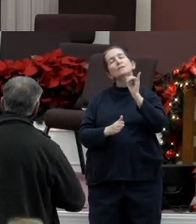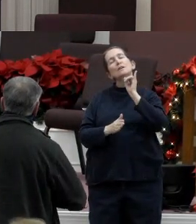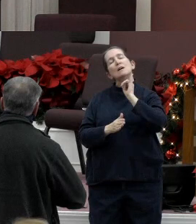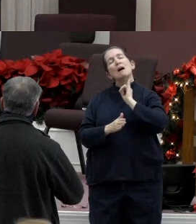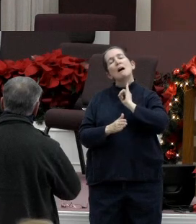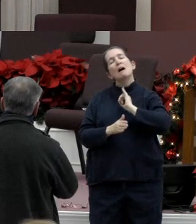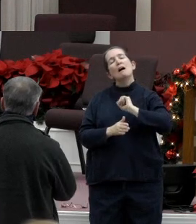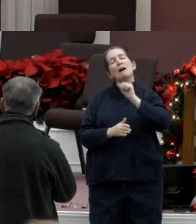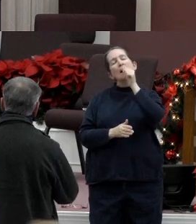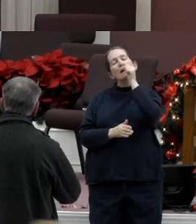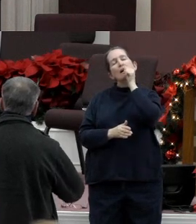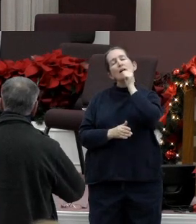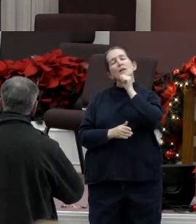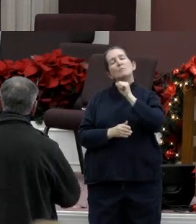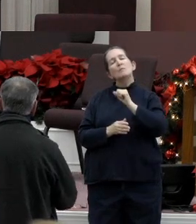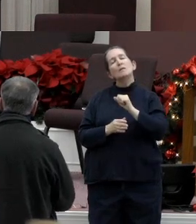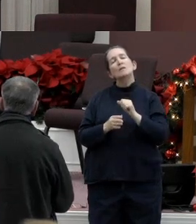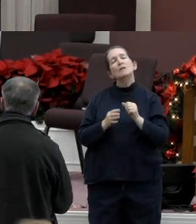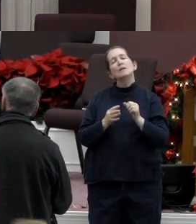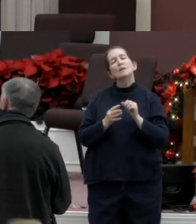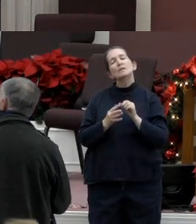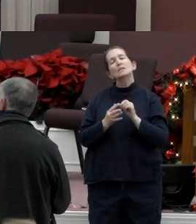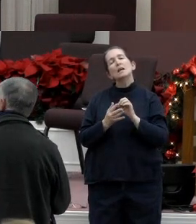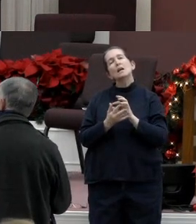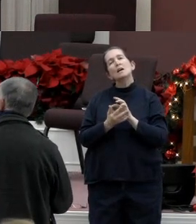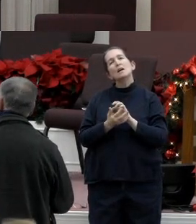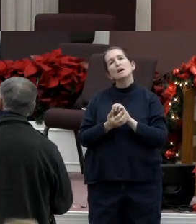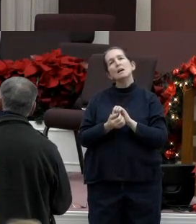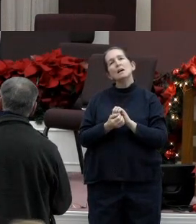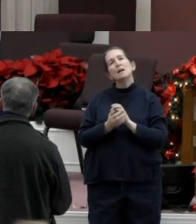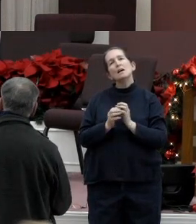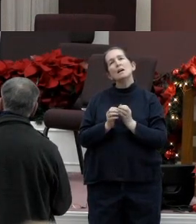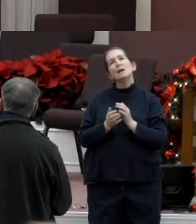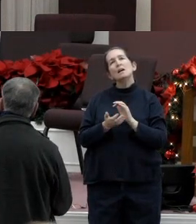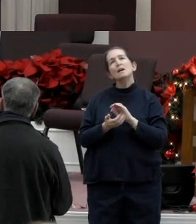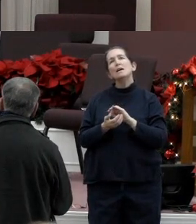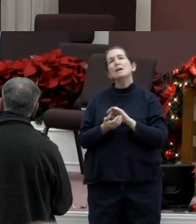potter. I am the